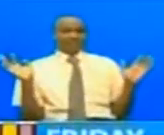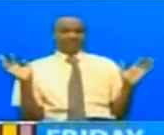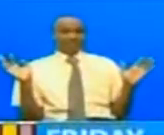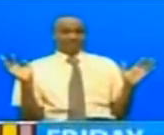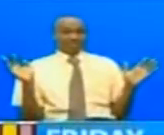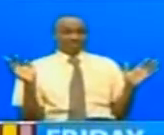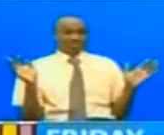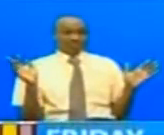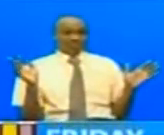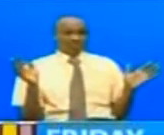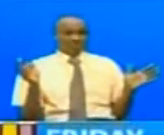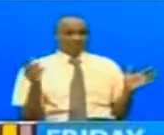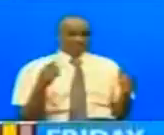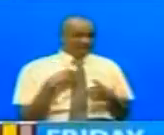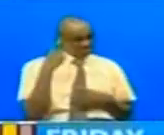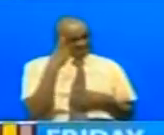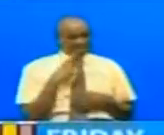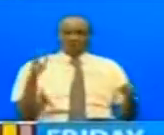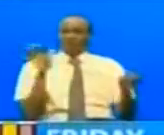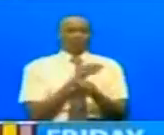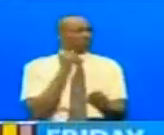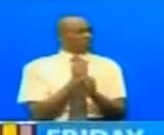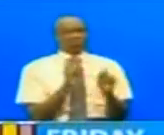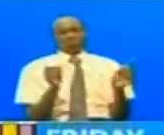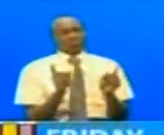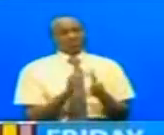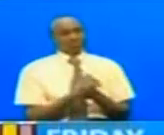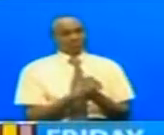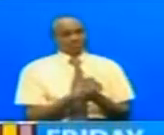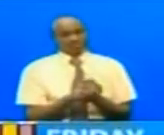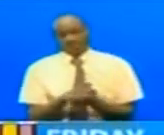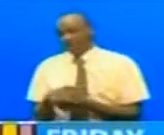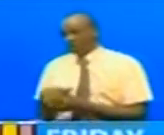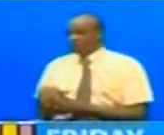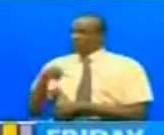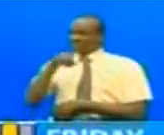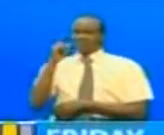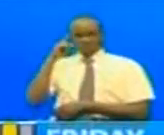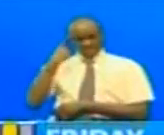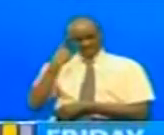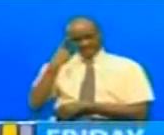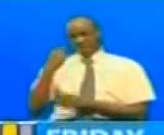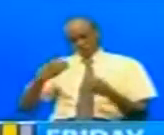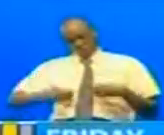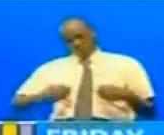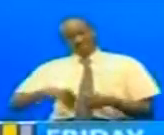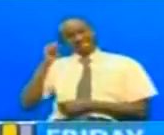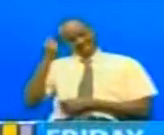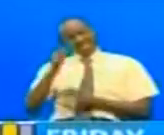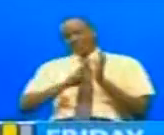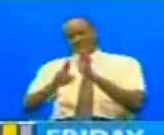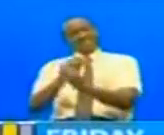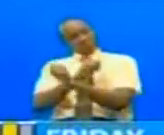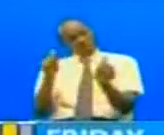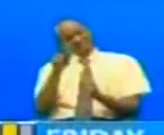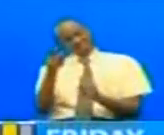don't think it's a full job. Mm-hmm. Yeah. Do you think the youth in Kenya are properly represented in this